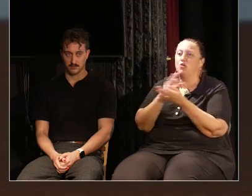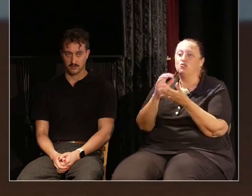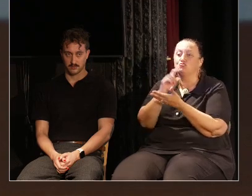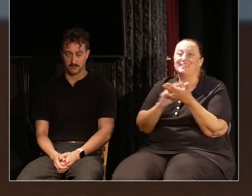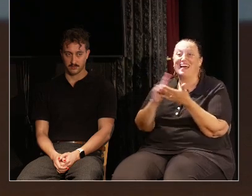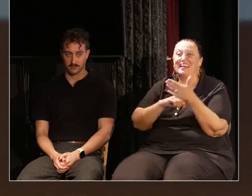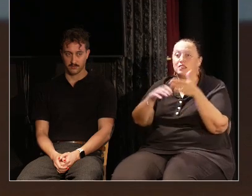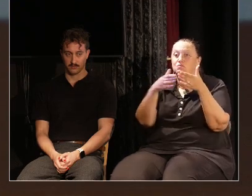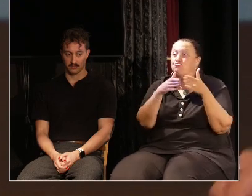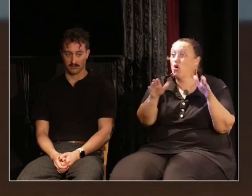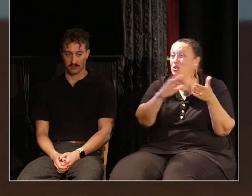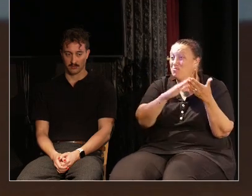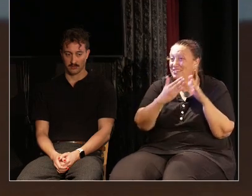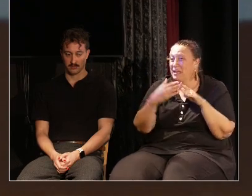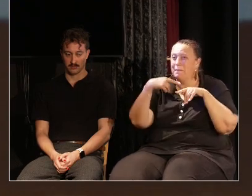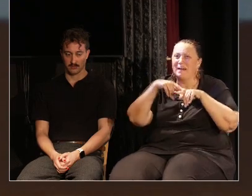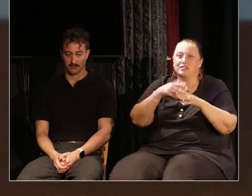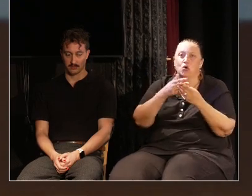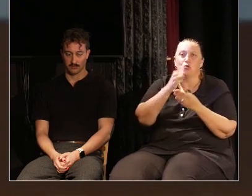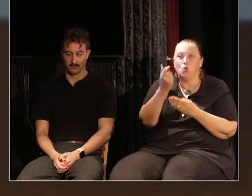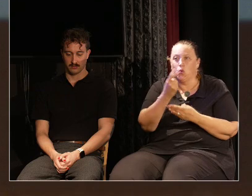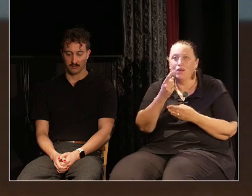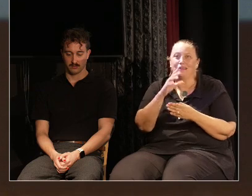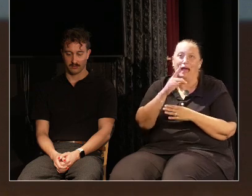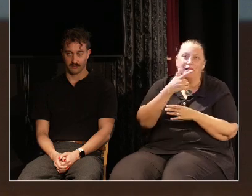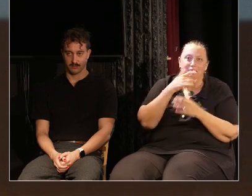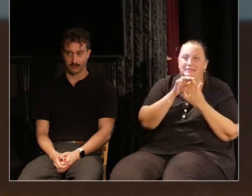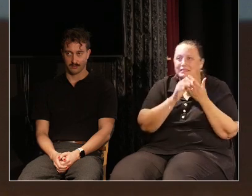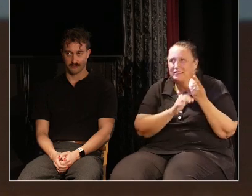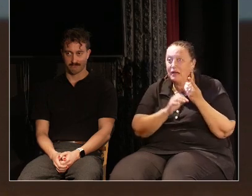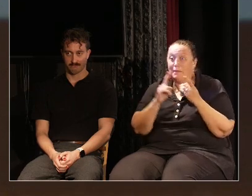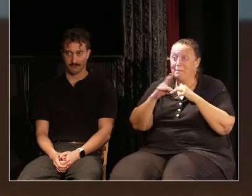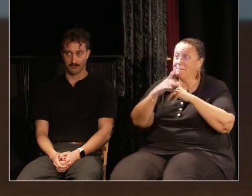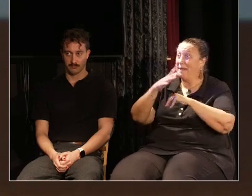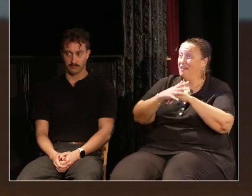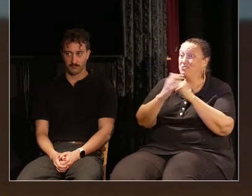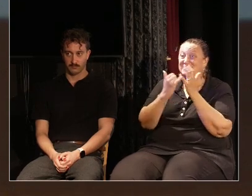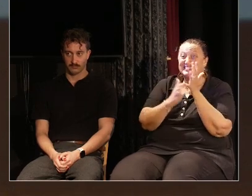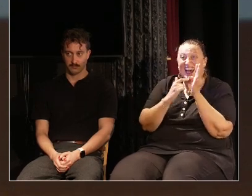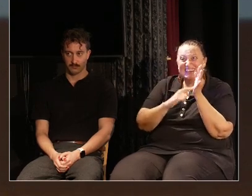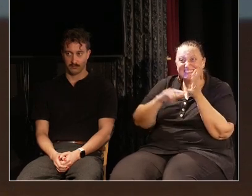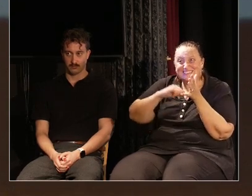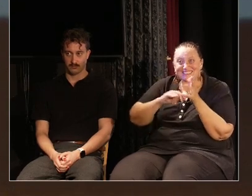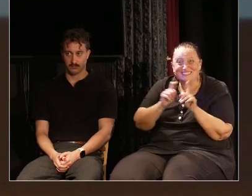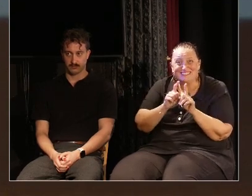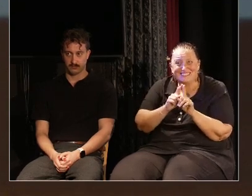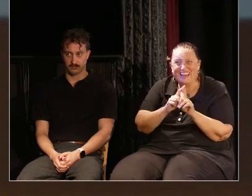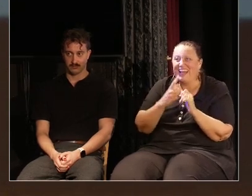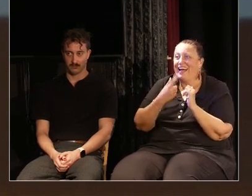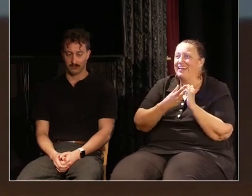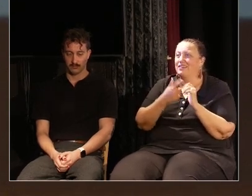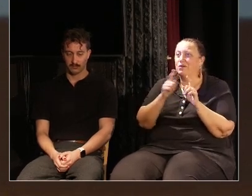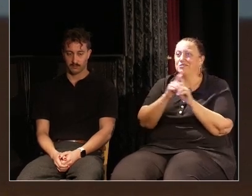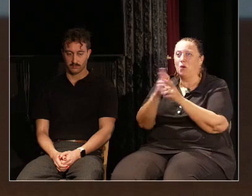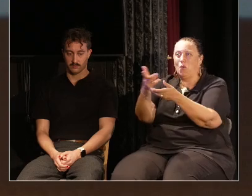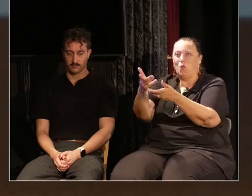broader community based on sexuality, gender identity, marital status. That's also a carve out in the SDA as well, but also about welcoming